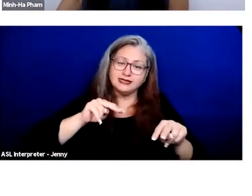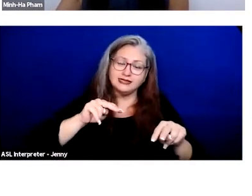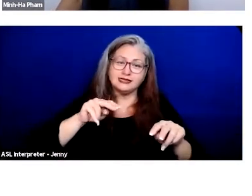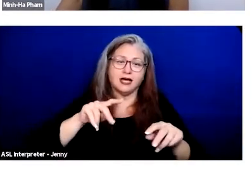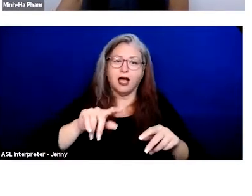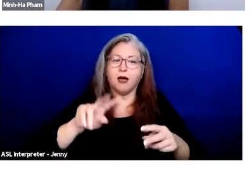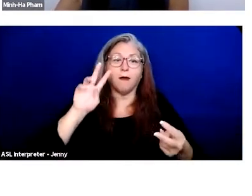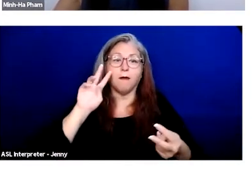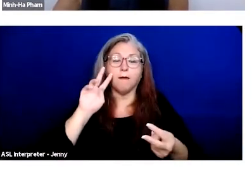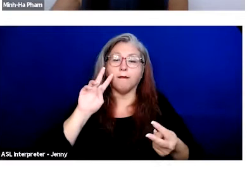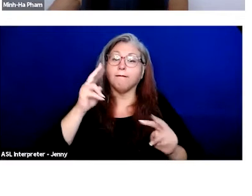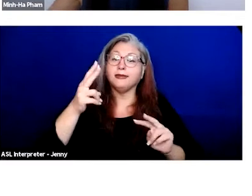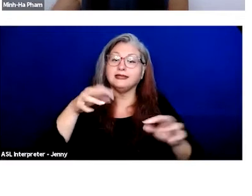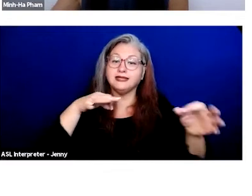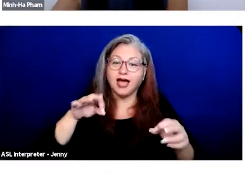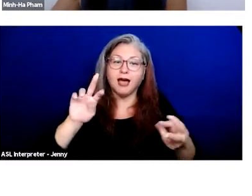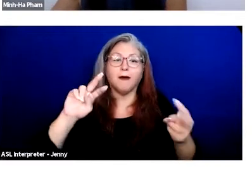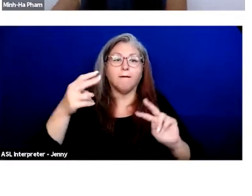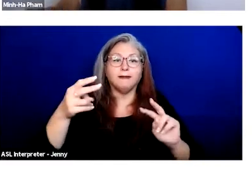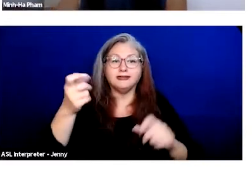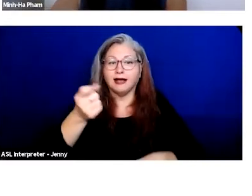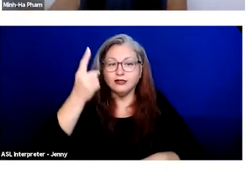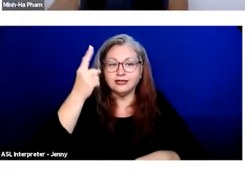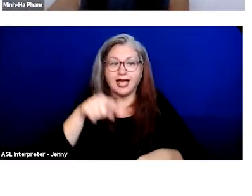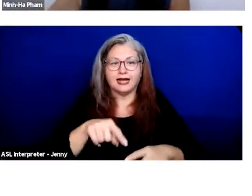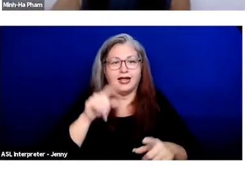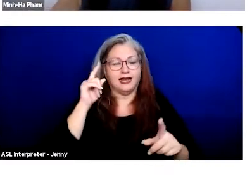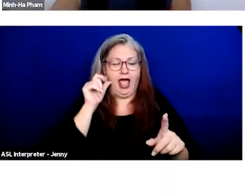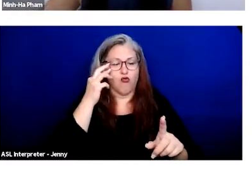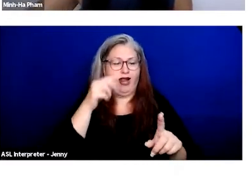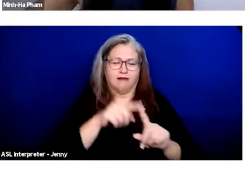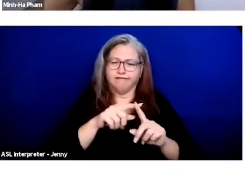and misunderstands racism as a problem.